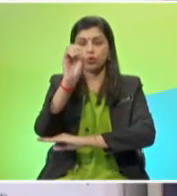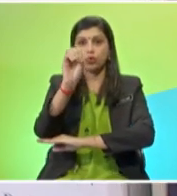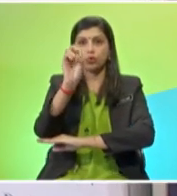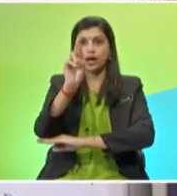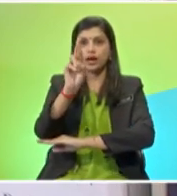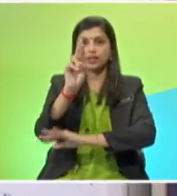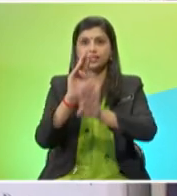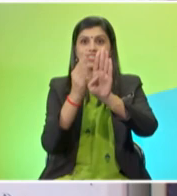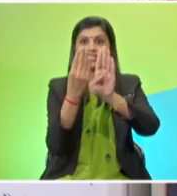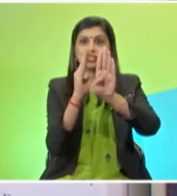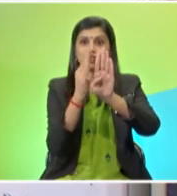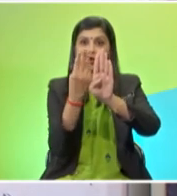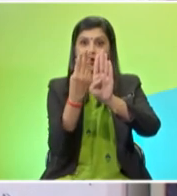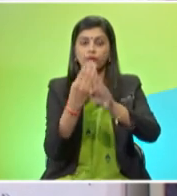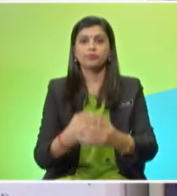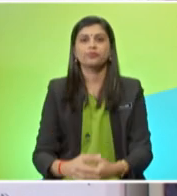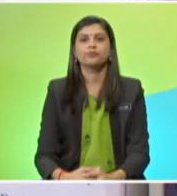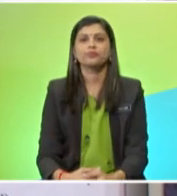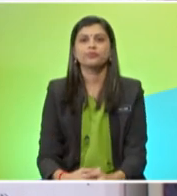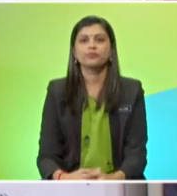D-O-O-R. Door.